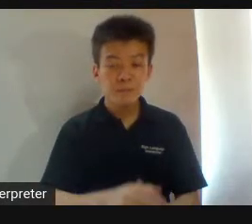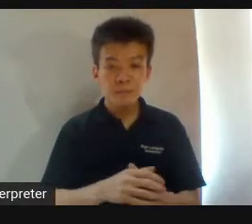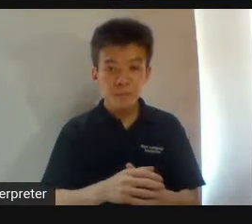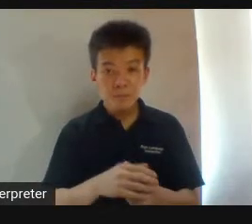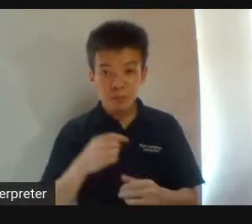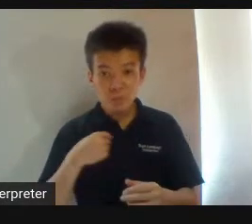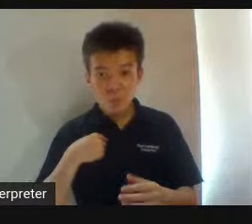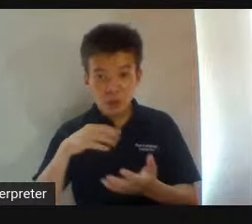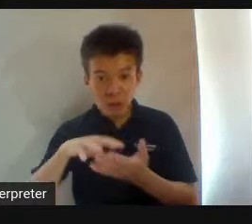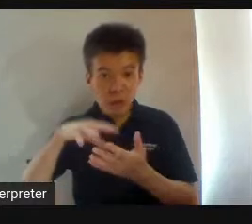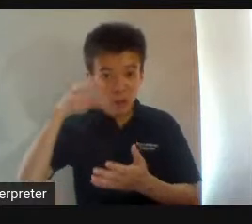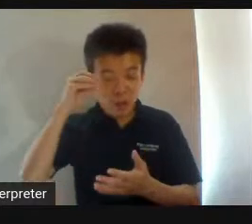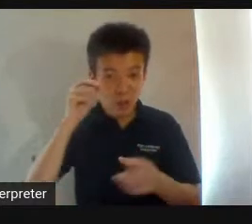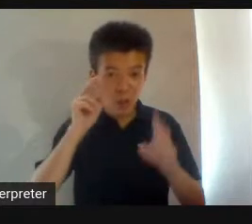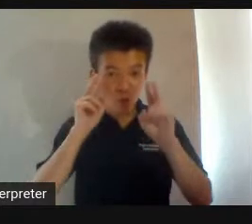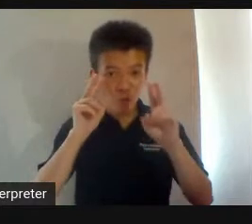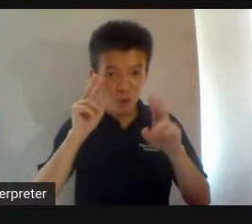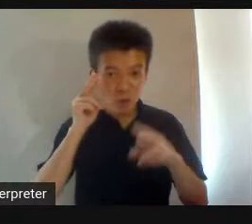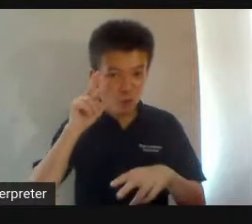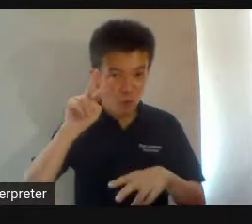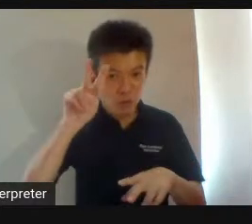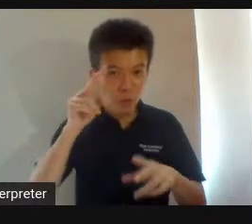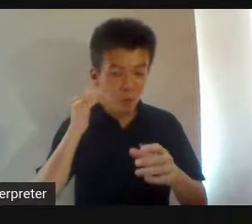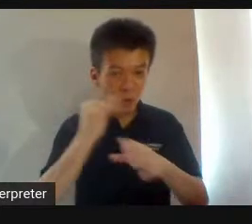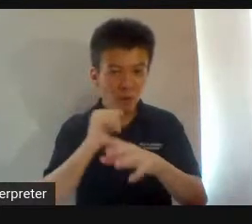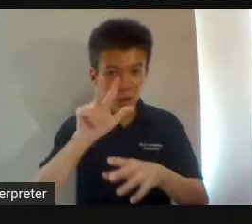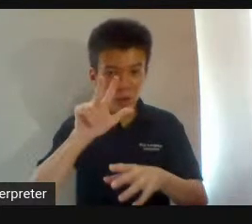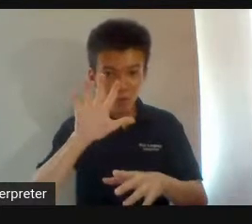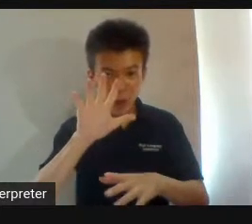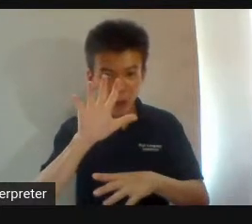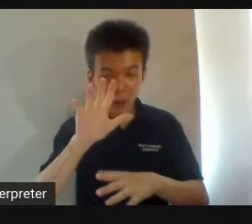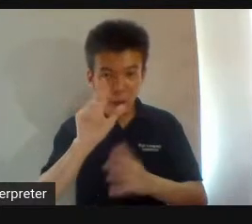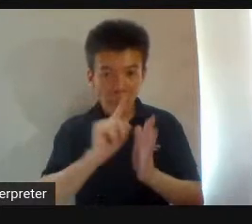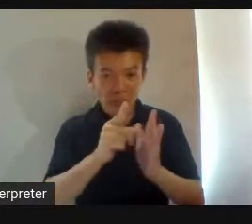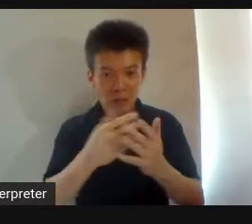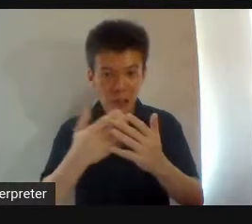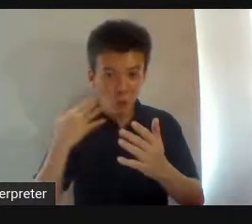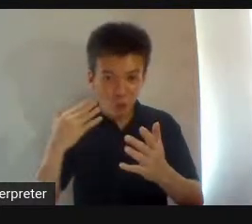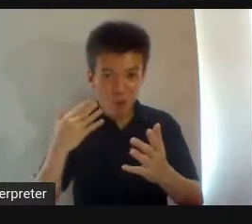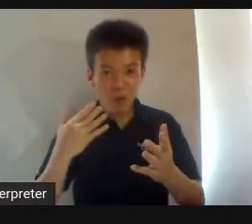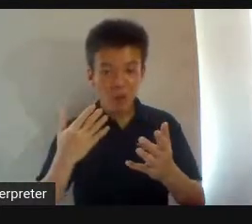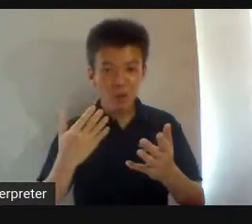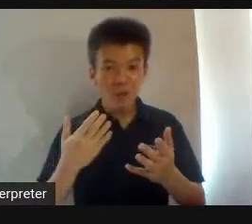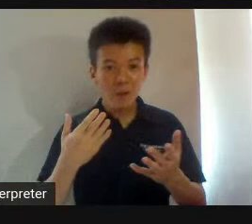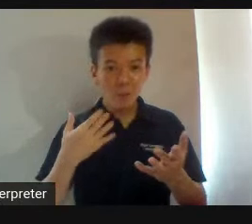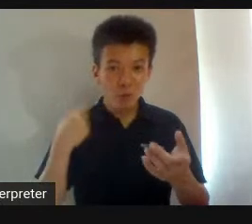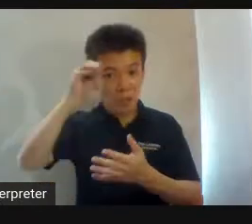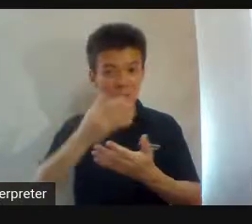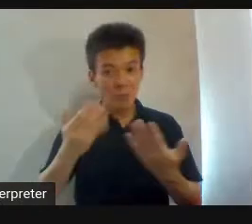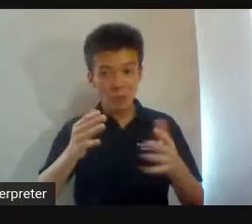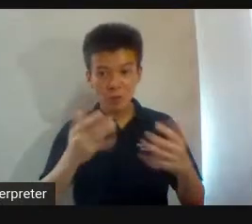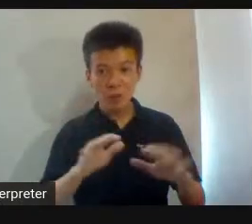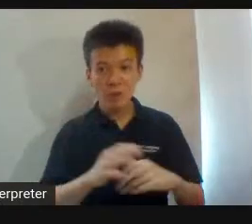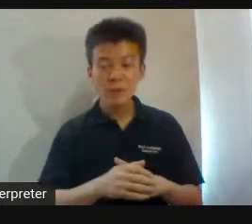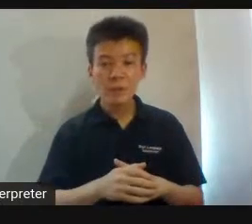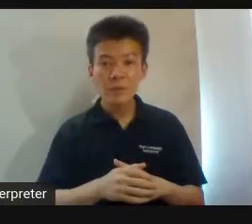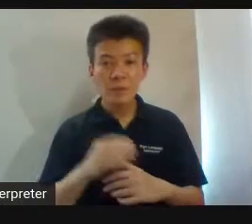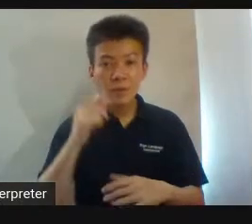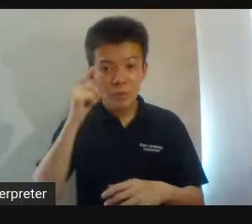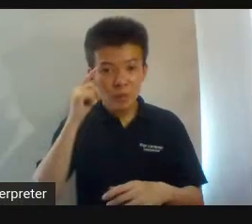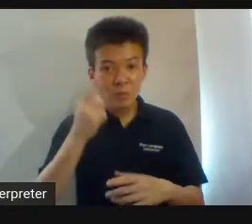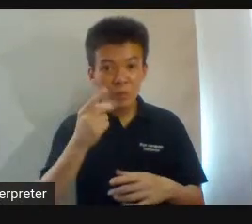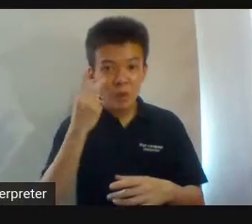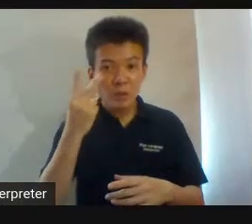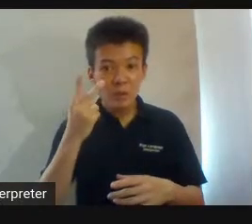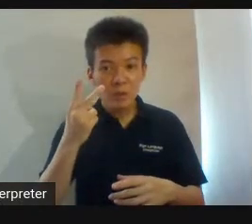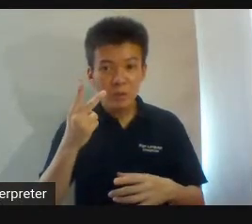I learned vision impaired like 35 minutes ago, right before we went into this call. There you go. And I think you might have seen